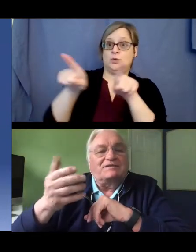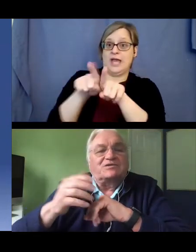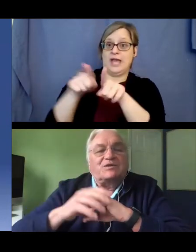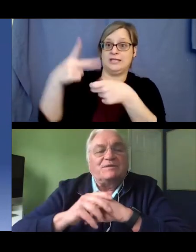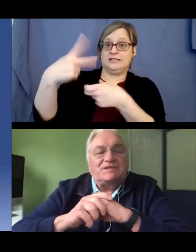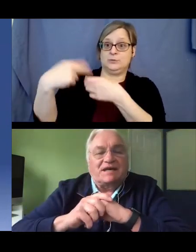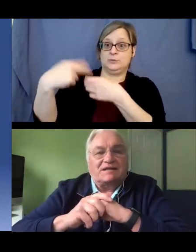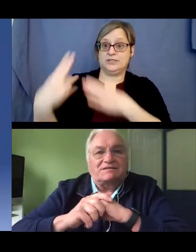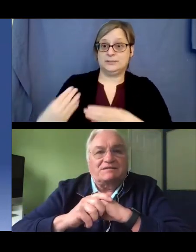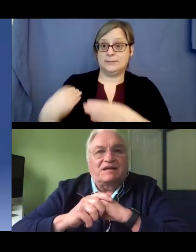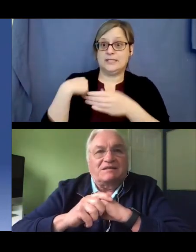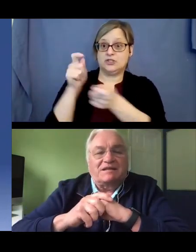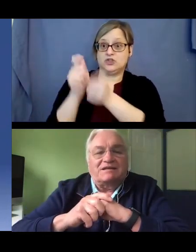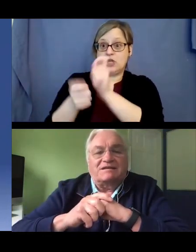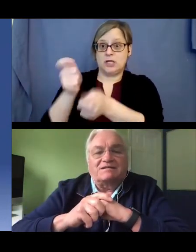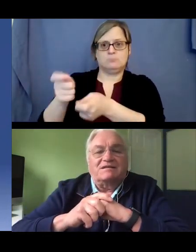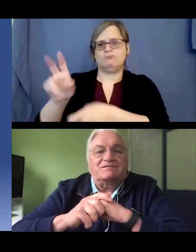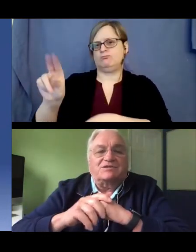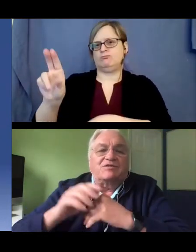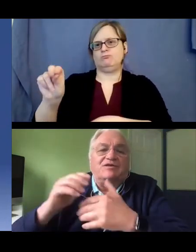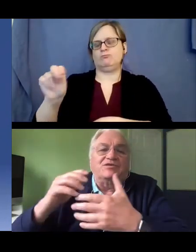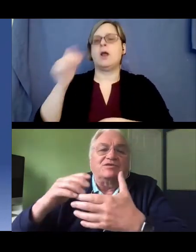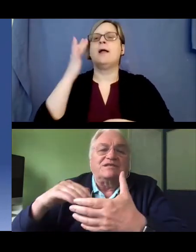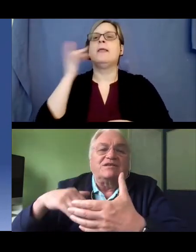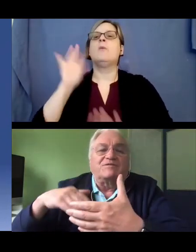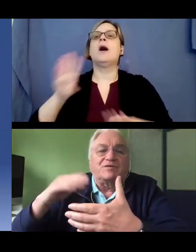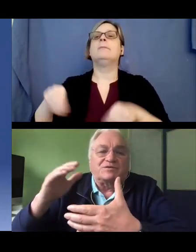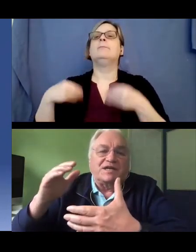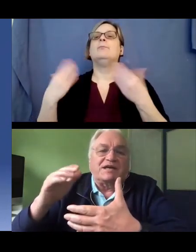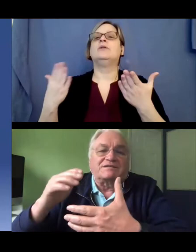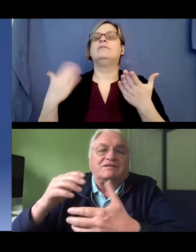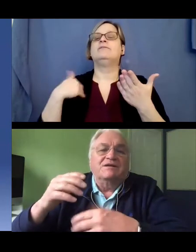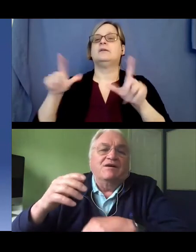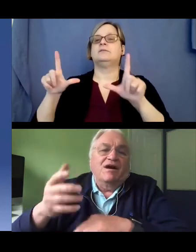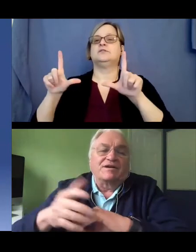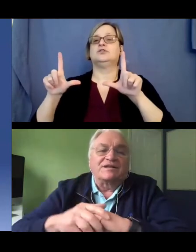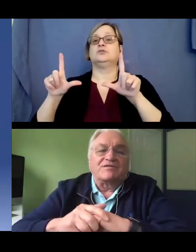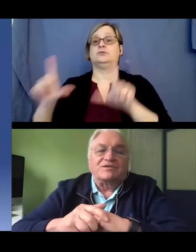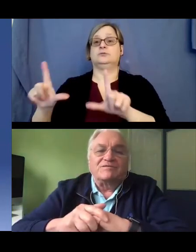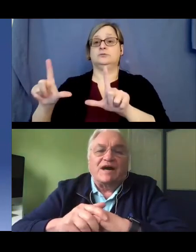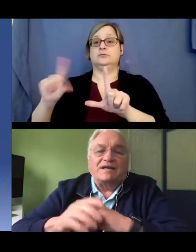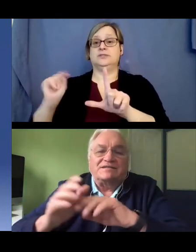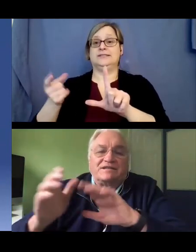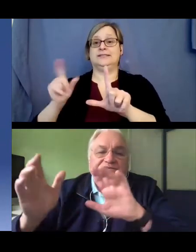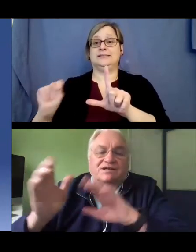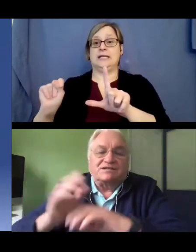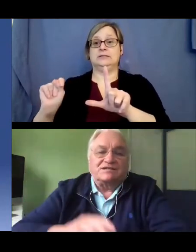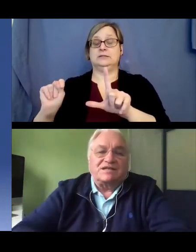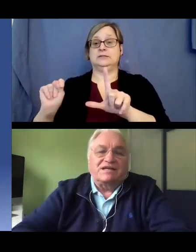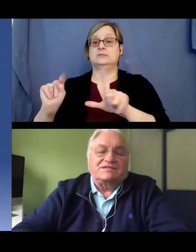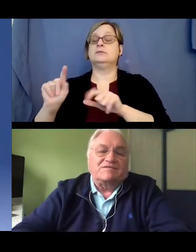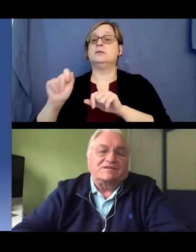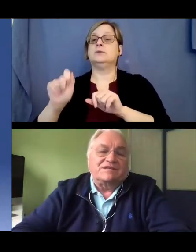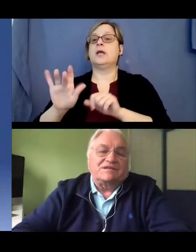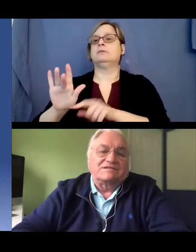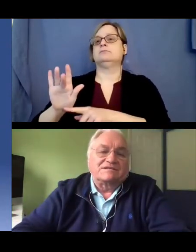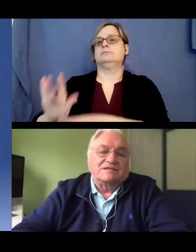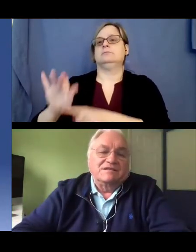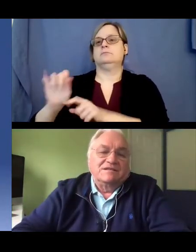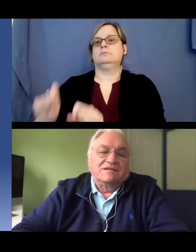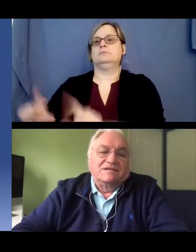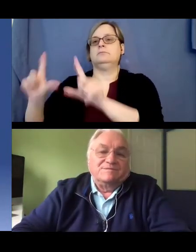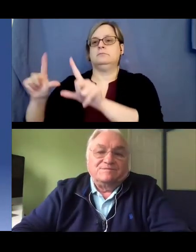supply the stream text link so that you could see the full text on another device and adjust the size of the